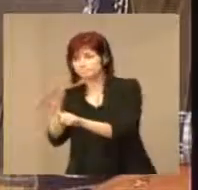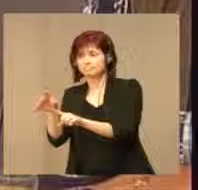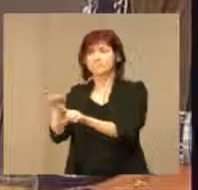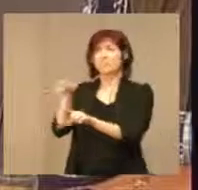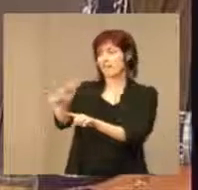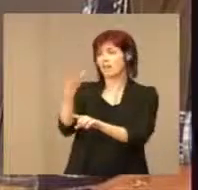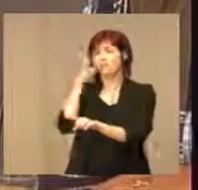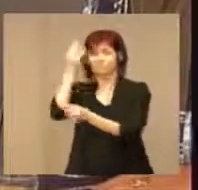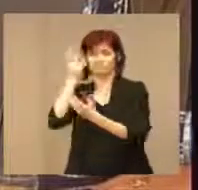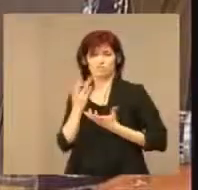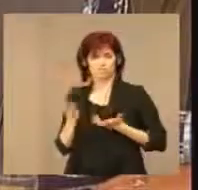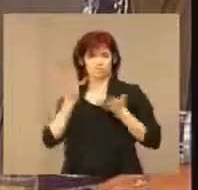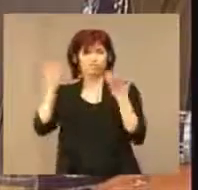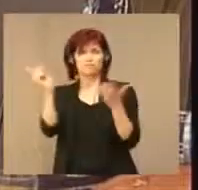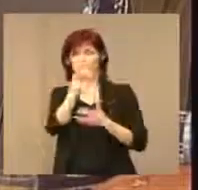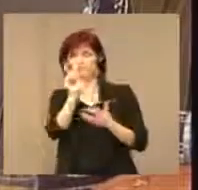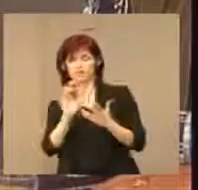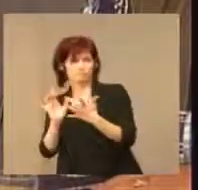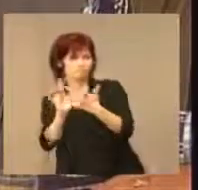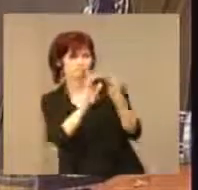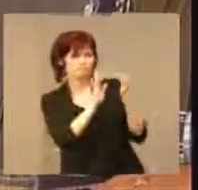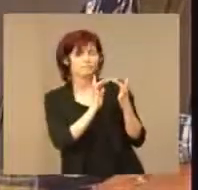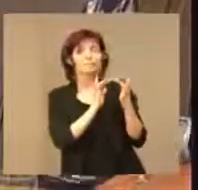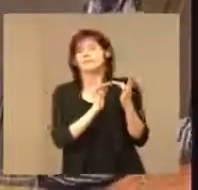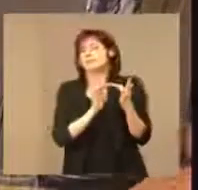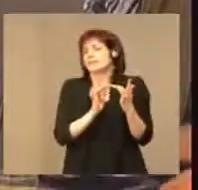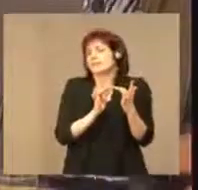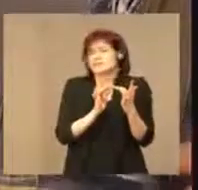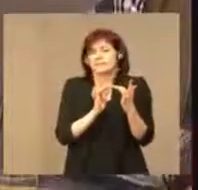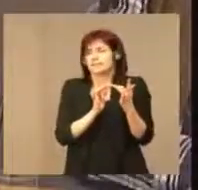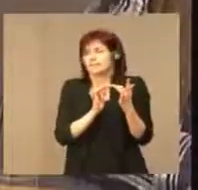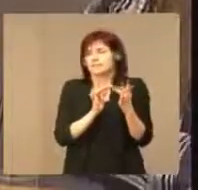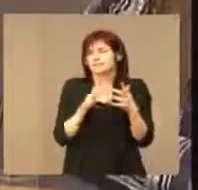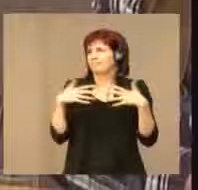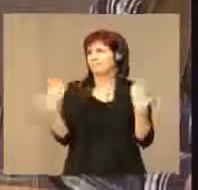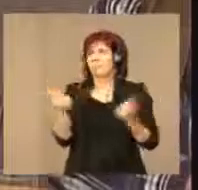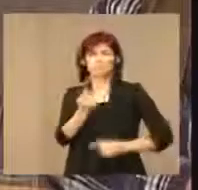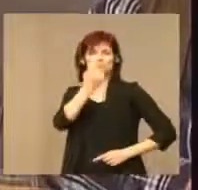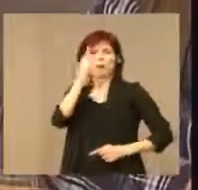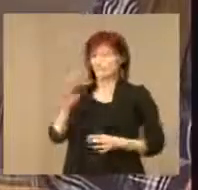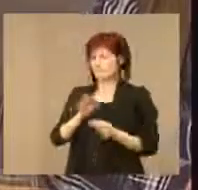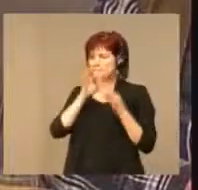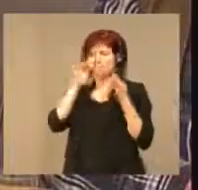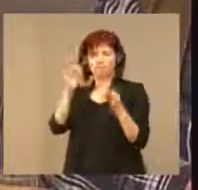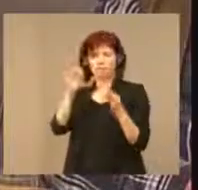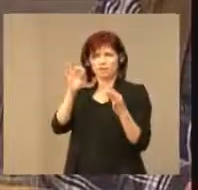of outreach. But I think I don't think there's a silver bullet